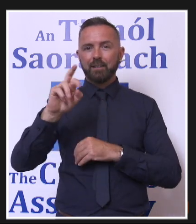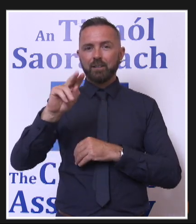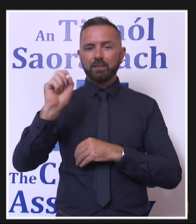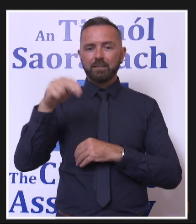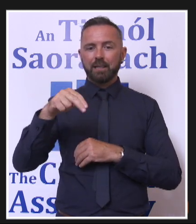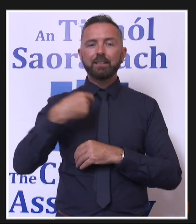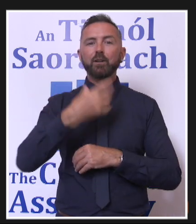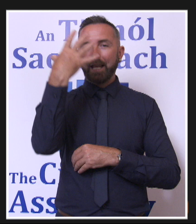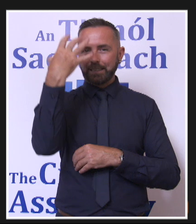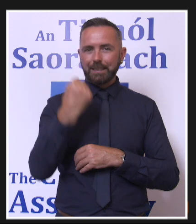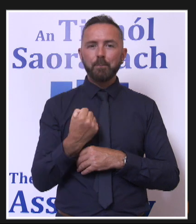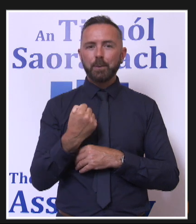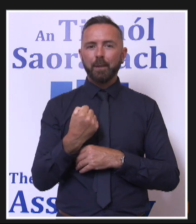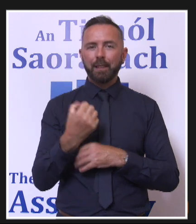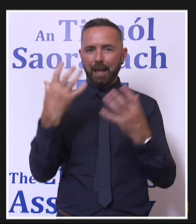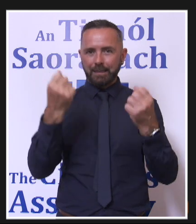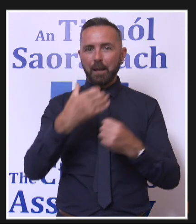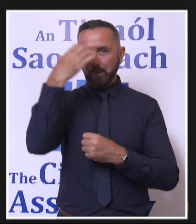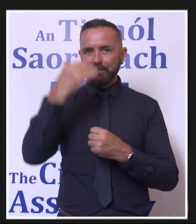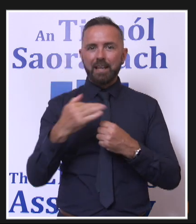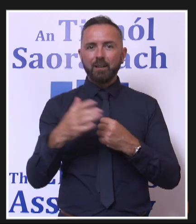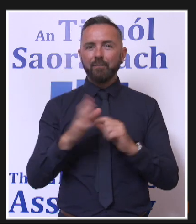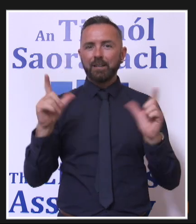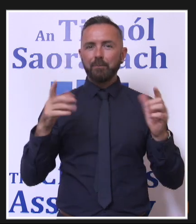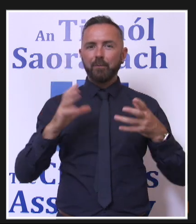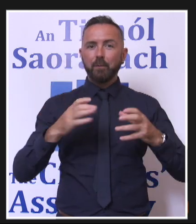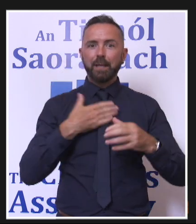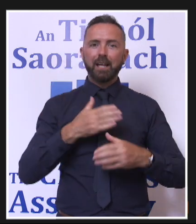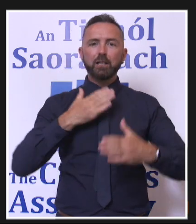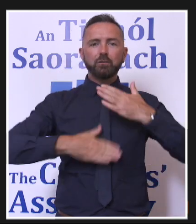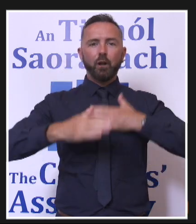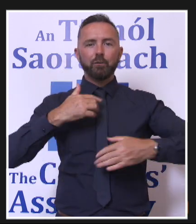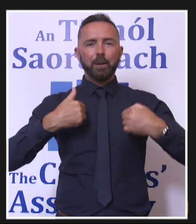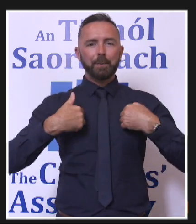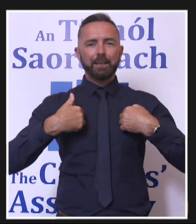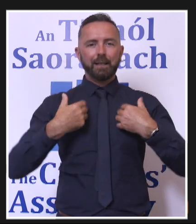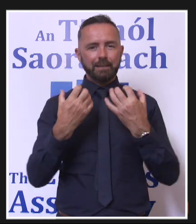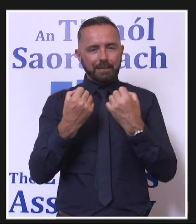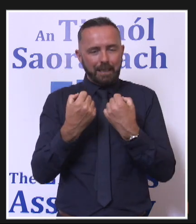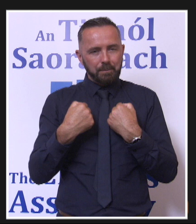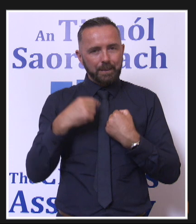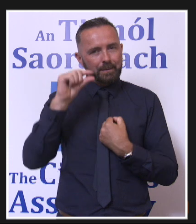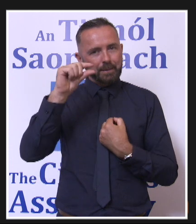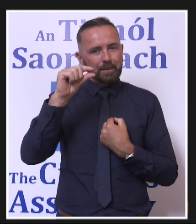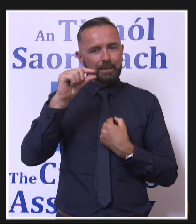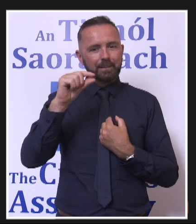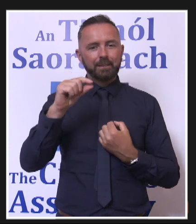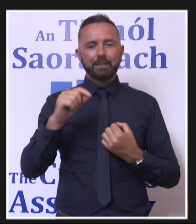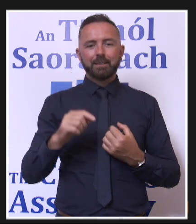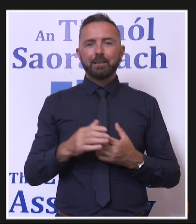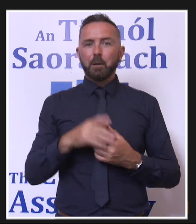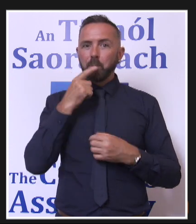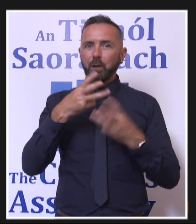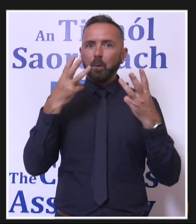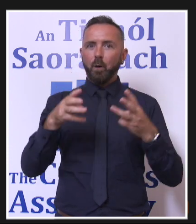of Merseyside football in Greater Manchester. So they tolerate me. And obviously, I line up with City and United in wanting